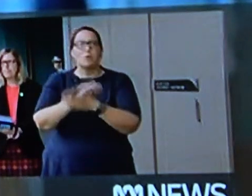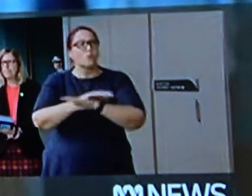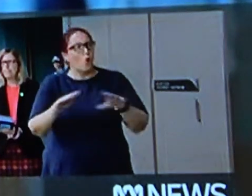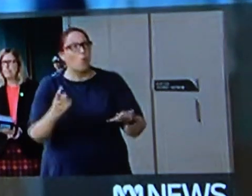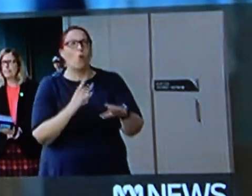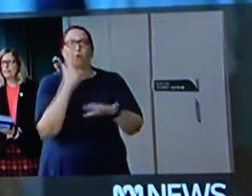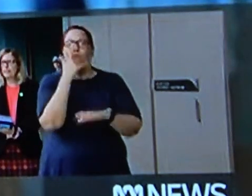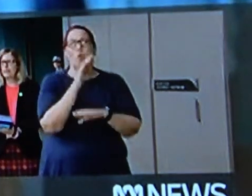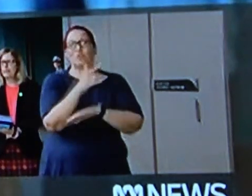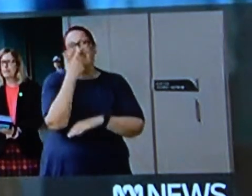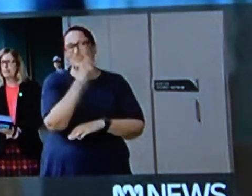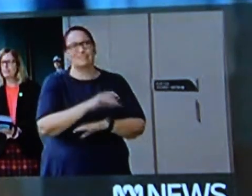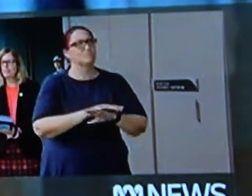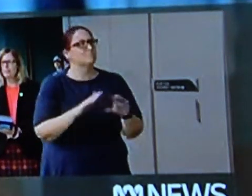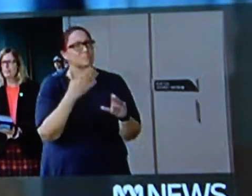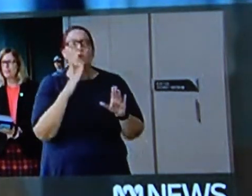is particularly